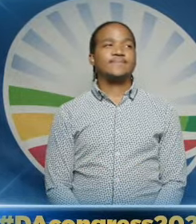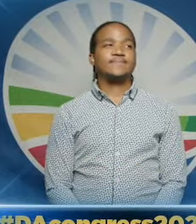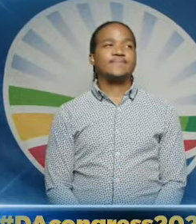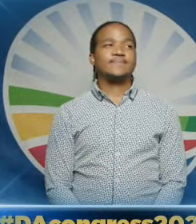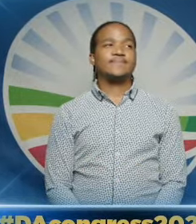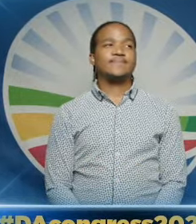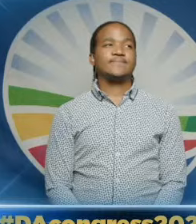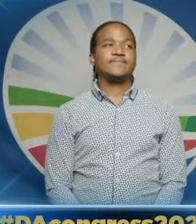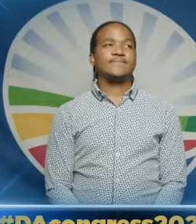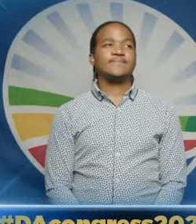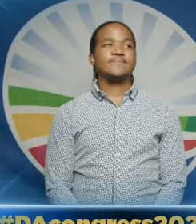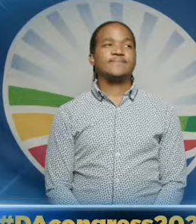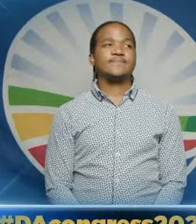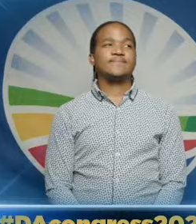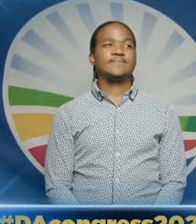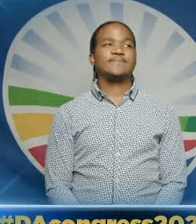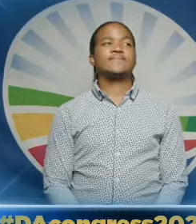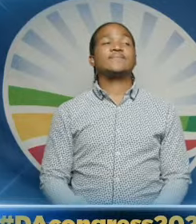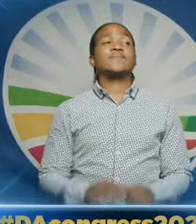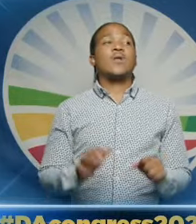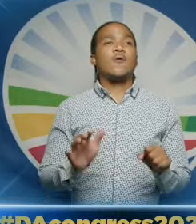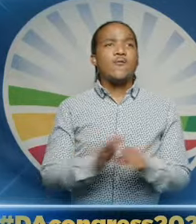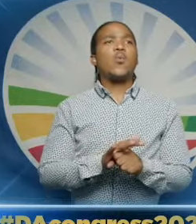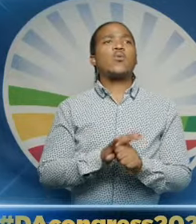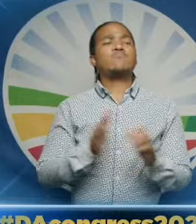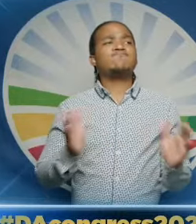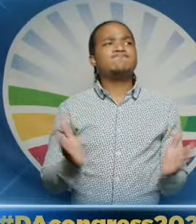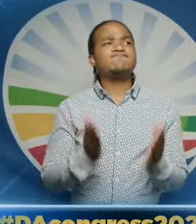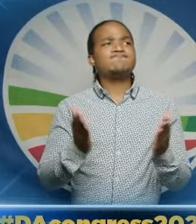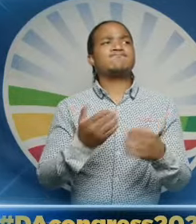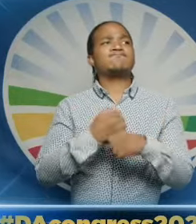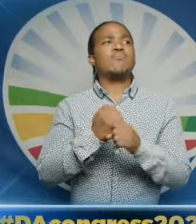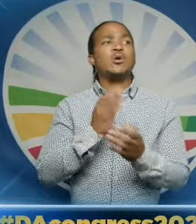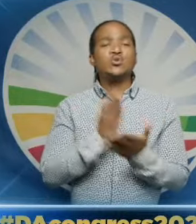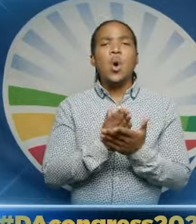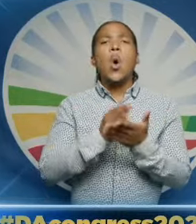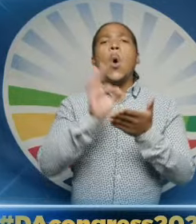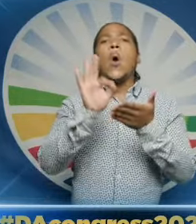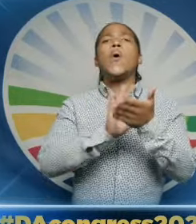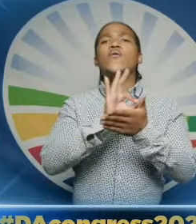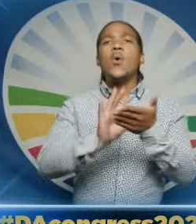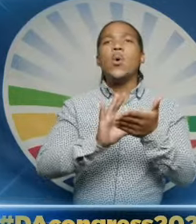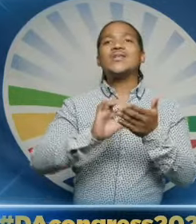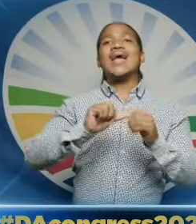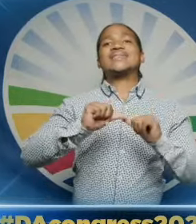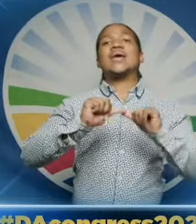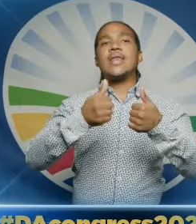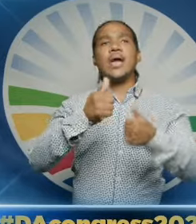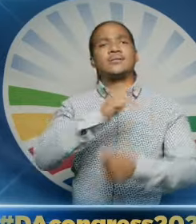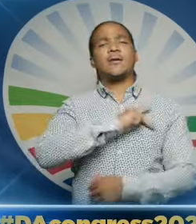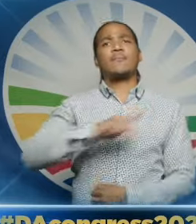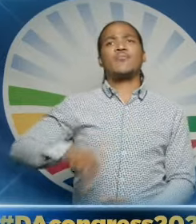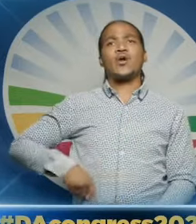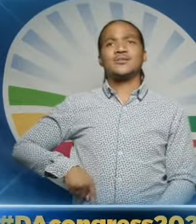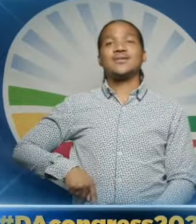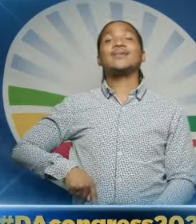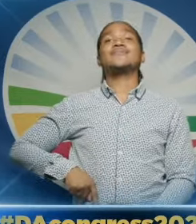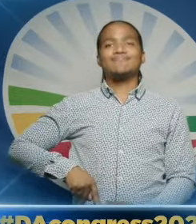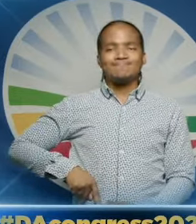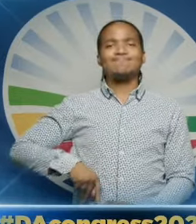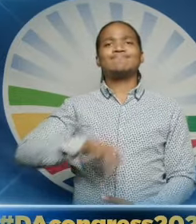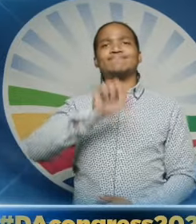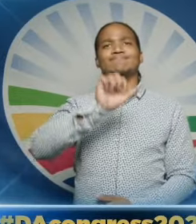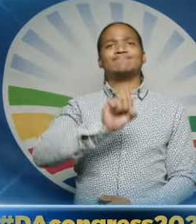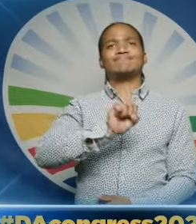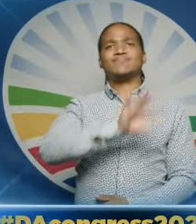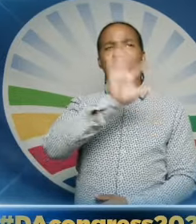I'm fully persuaded that we could be voting for the next president of our country. Yes,